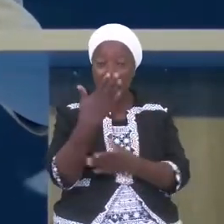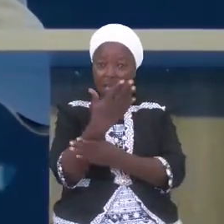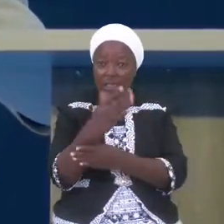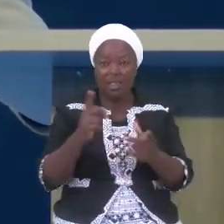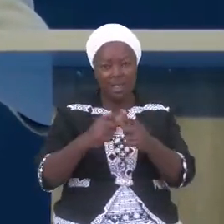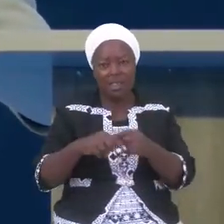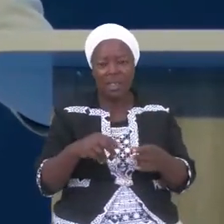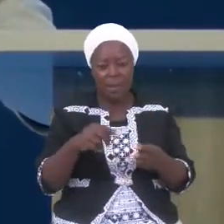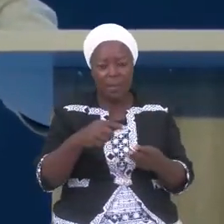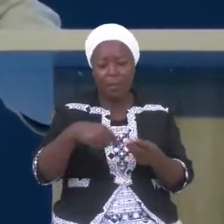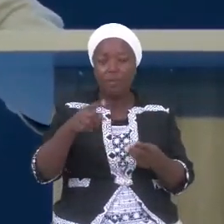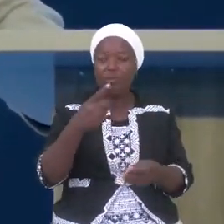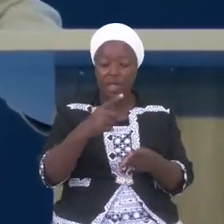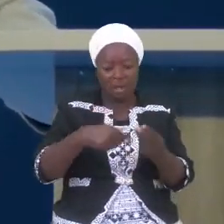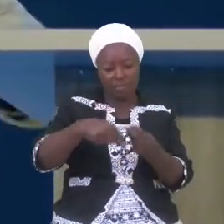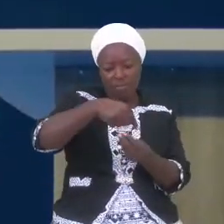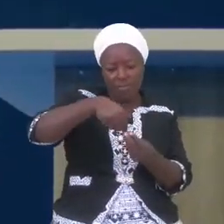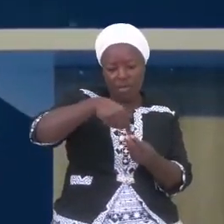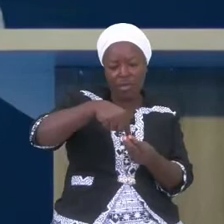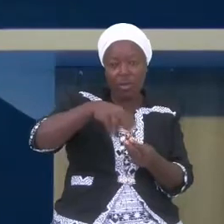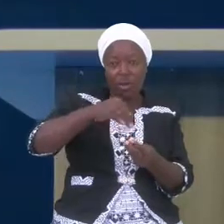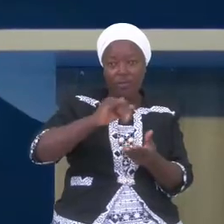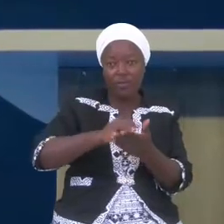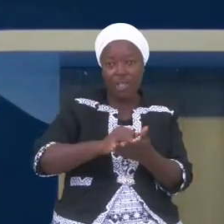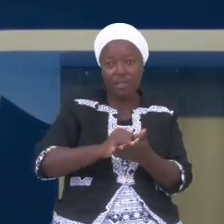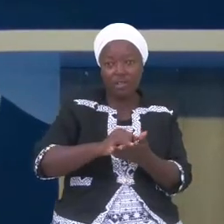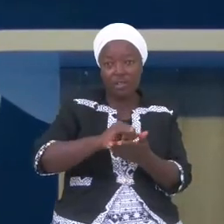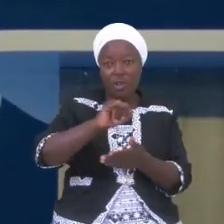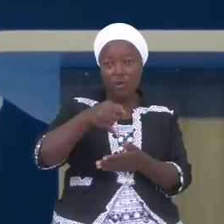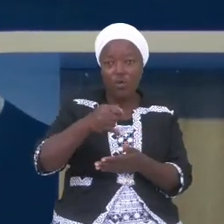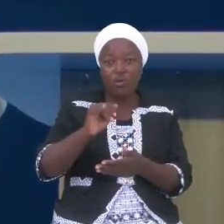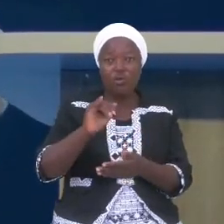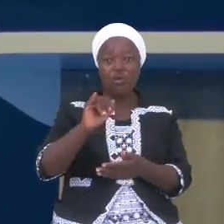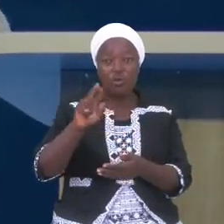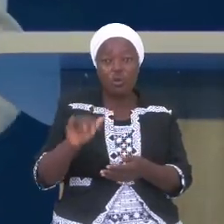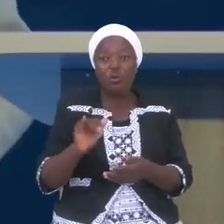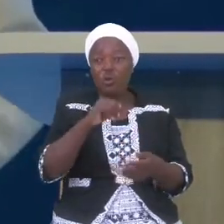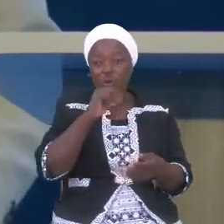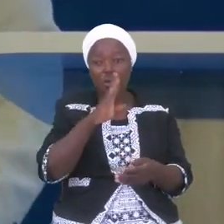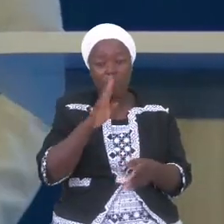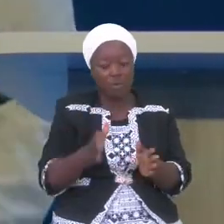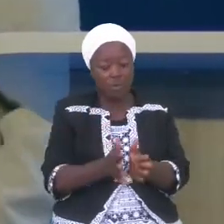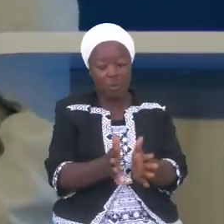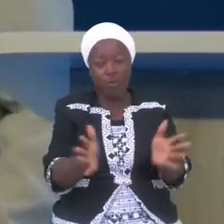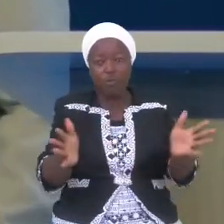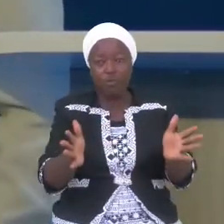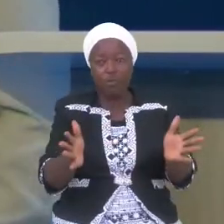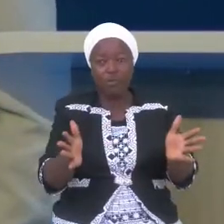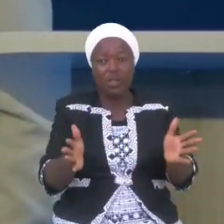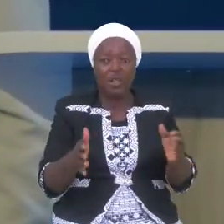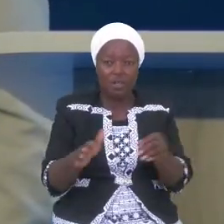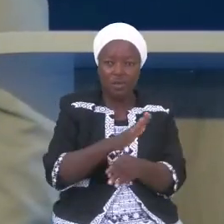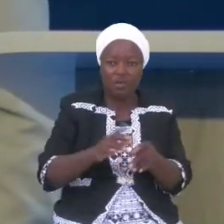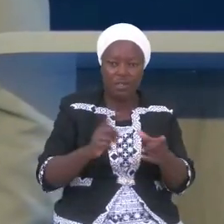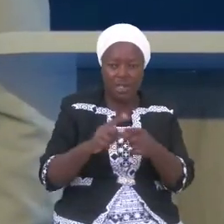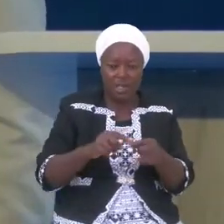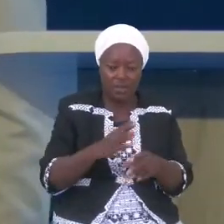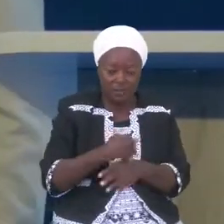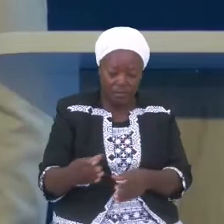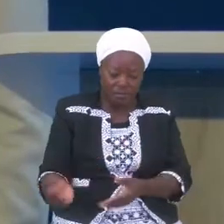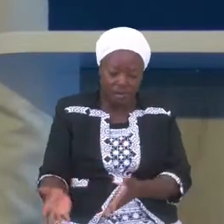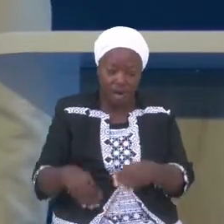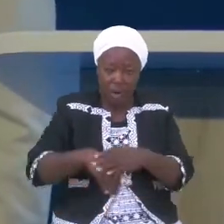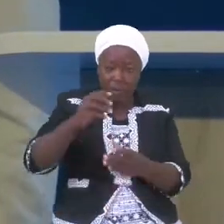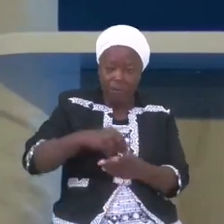the jug will not be wide enough. But if he drops that thing,